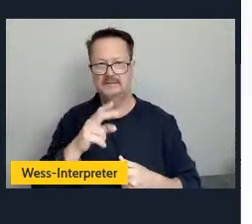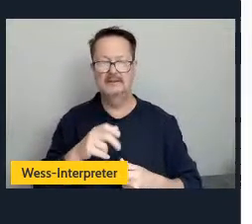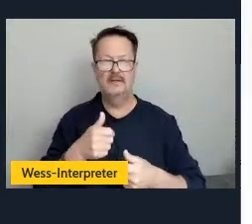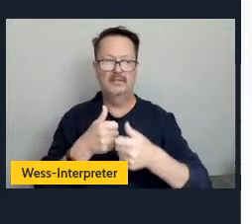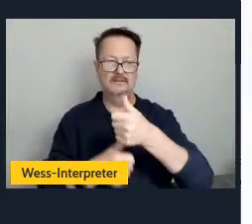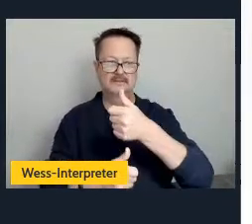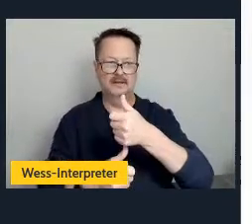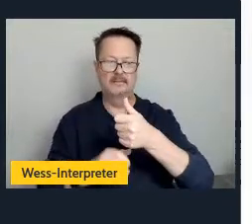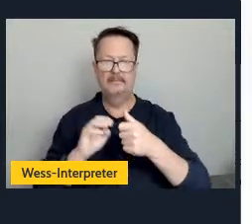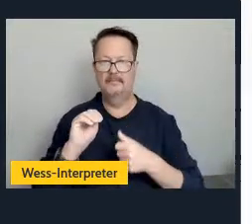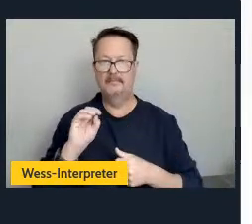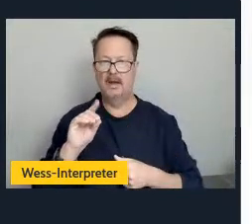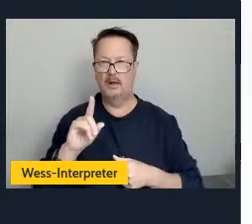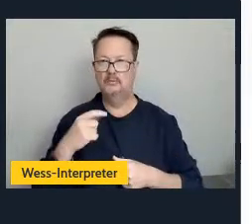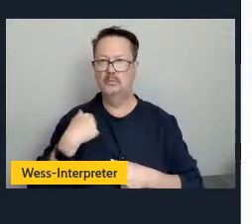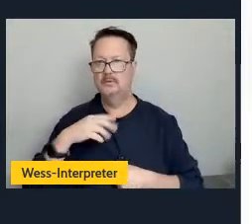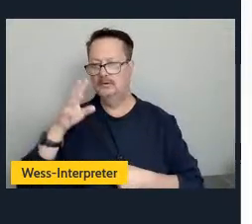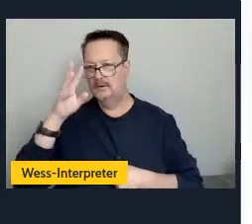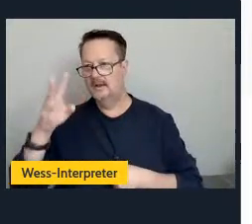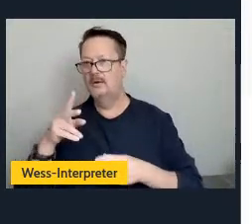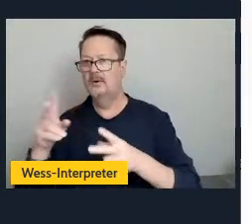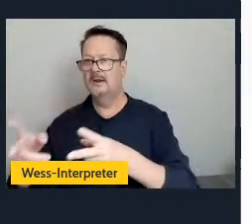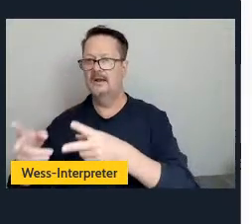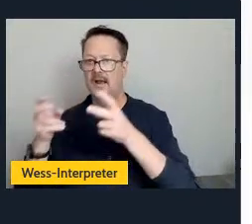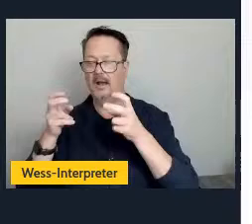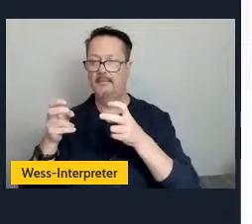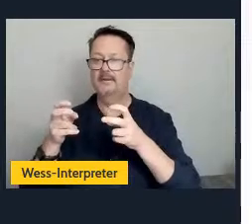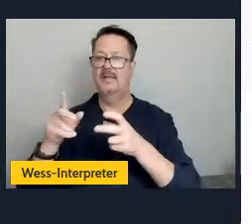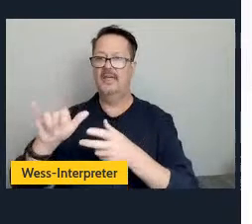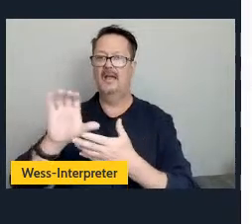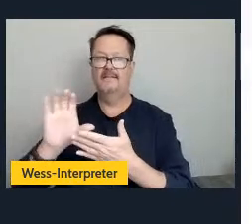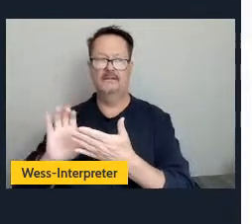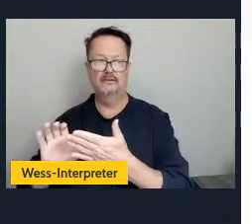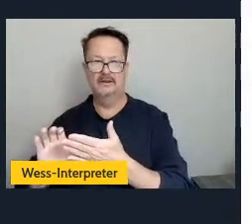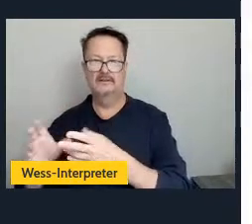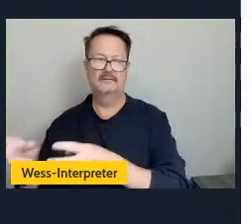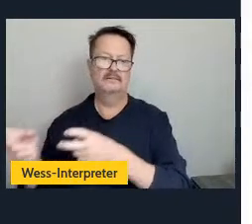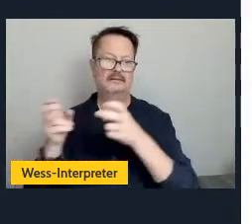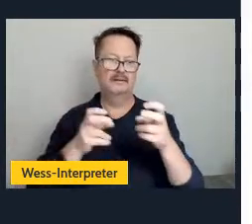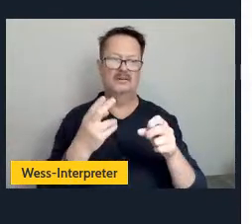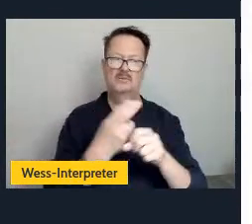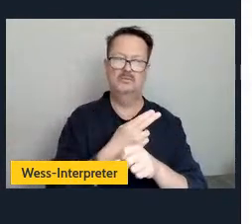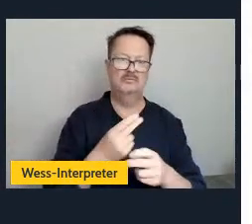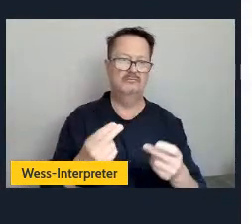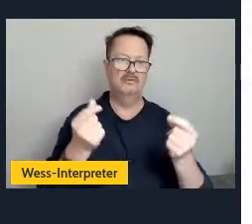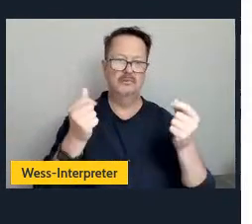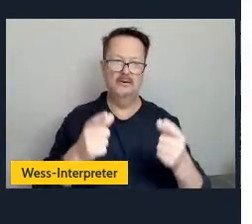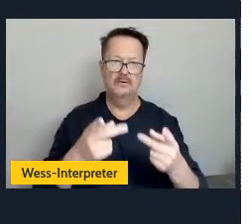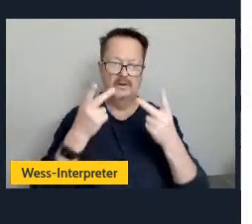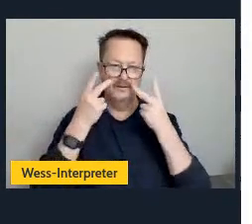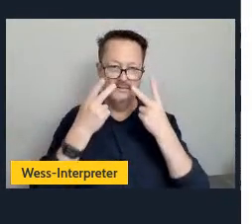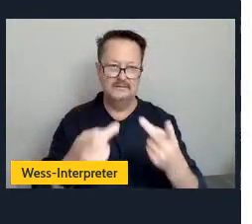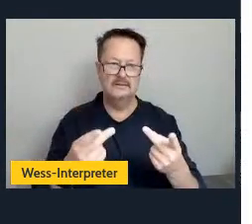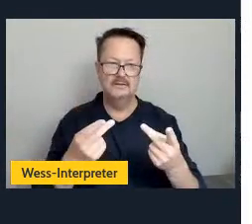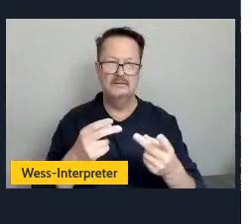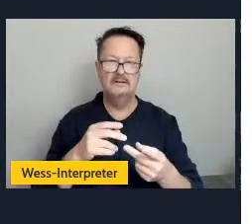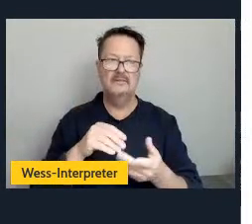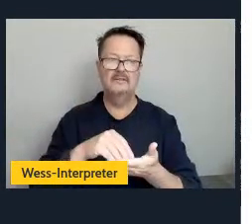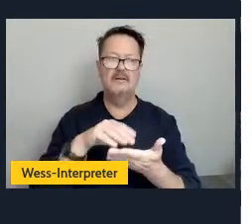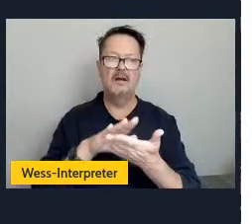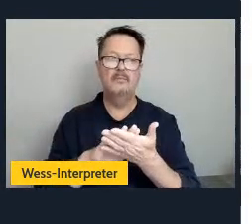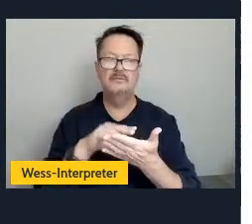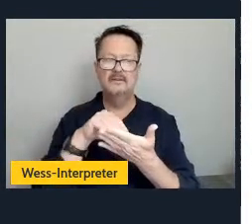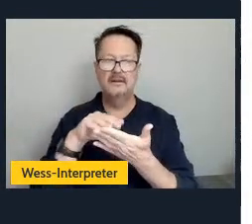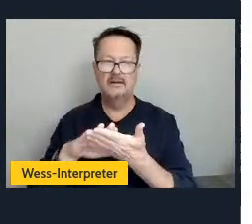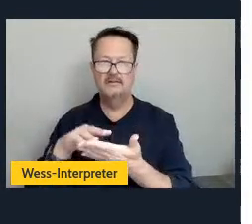created, and we can copy our configuration here and use it straight away. And you can see also the documentation that